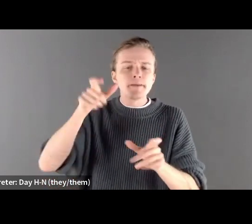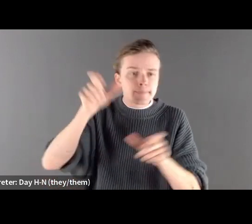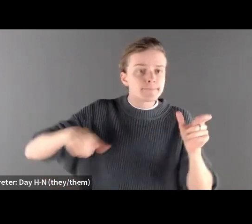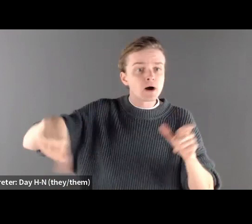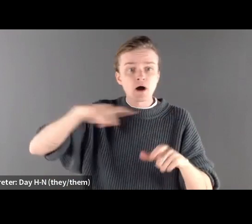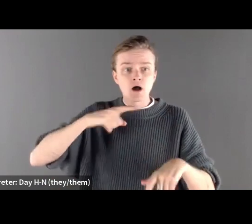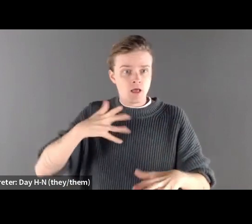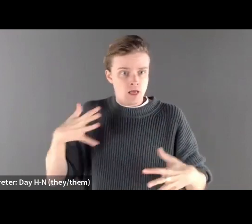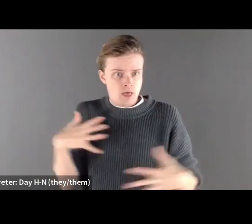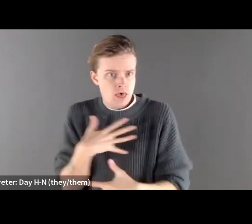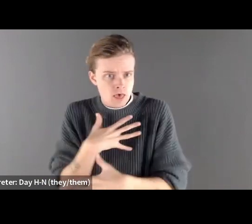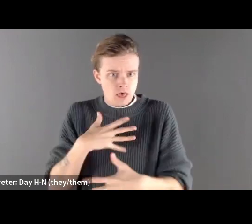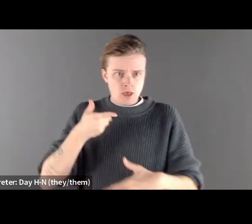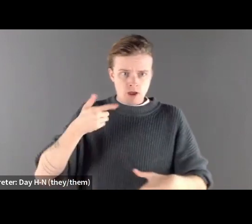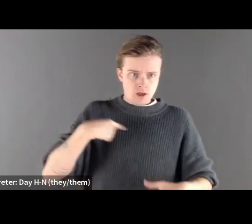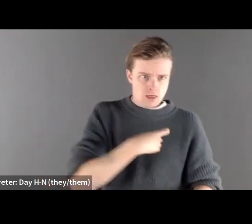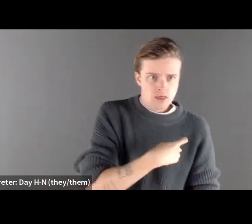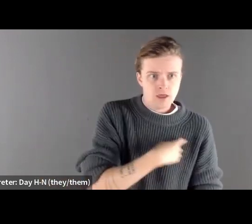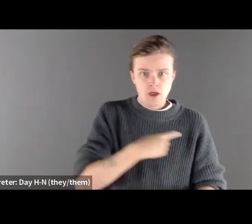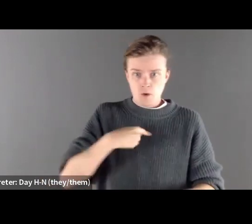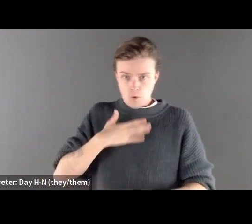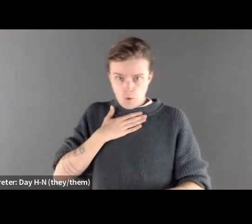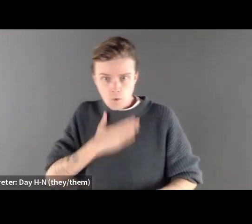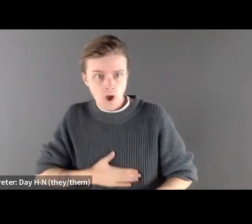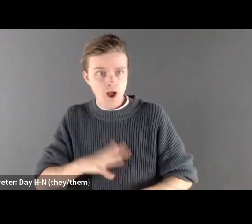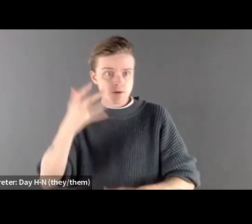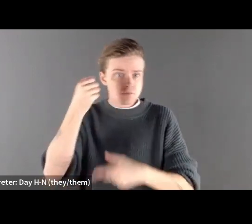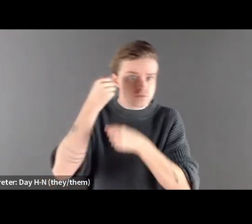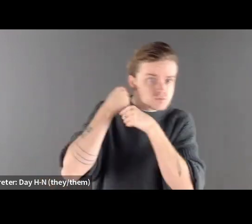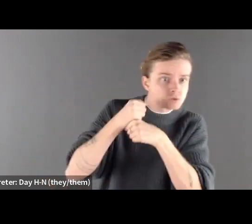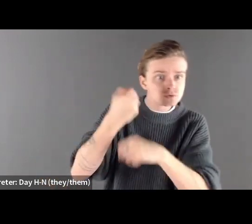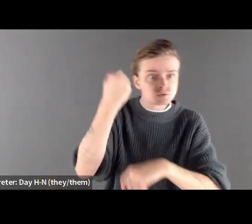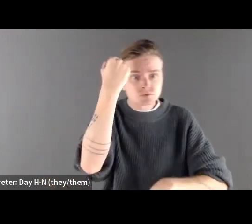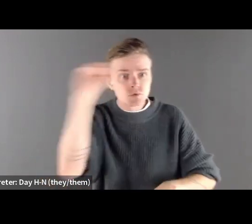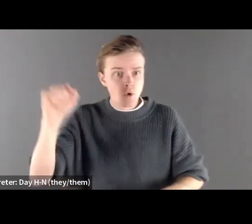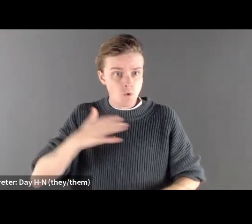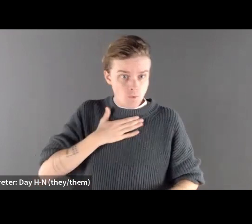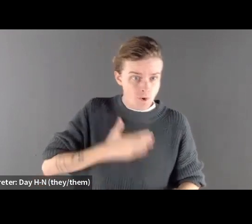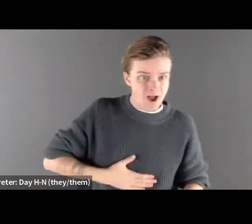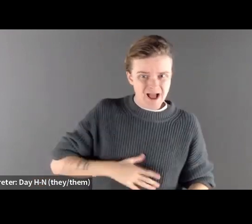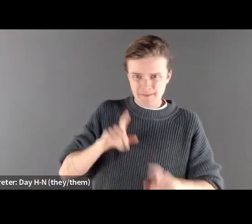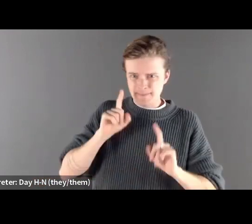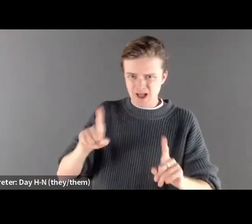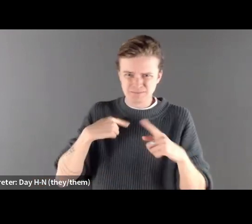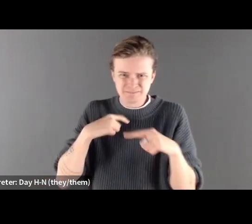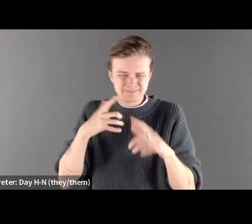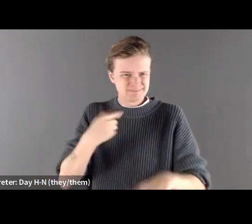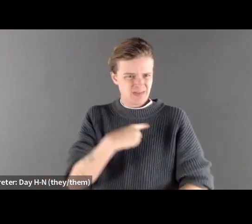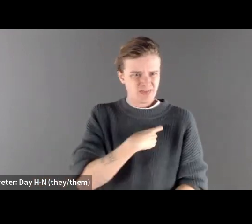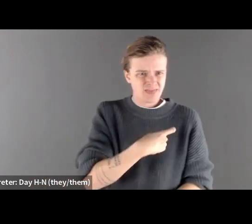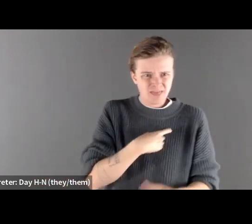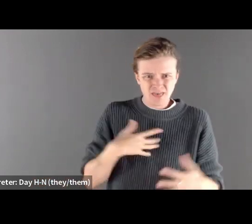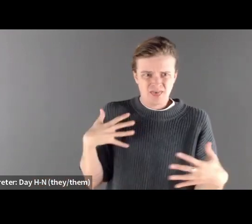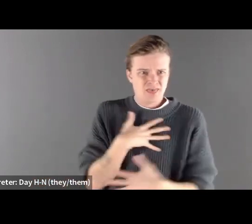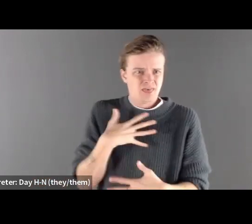because of fear of surveillance. And today I'm going to talk a little bit about the New York City context, and I'm going to show a few